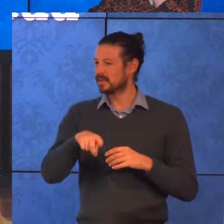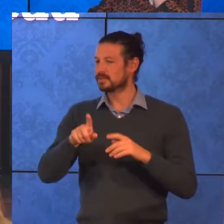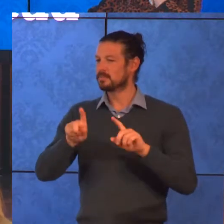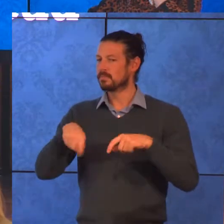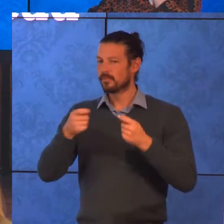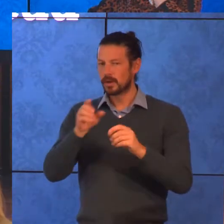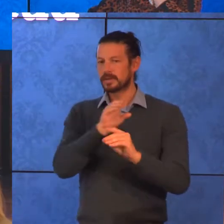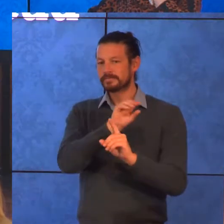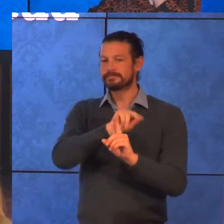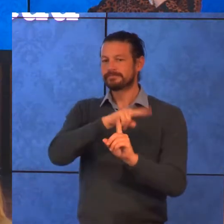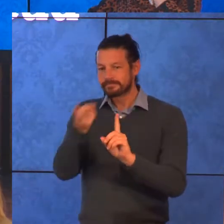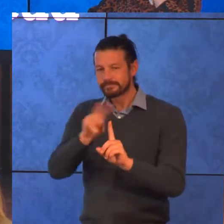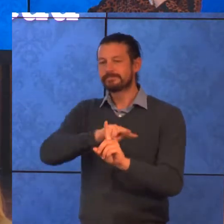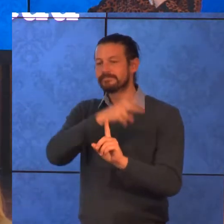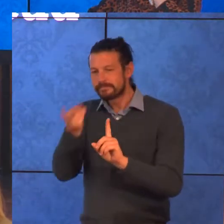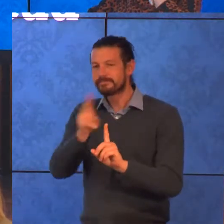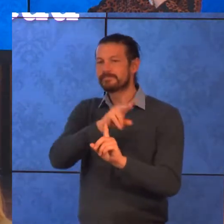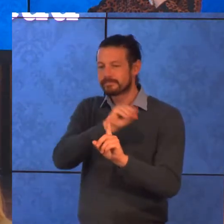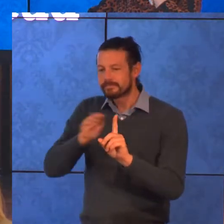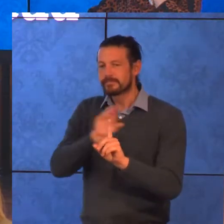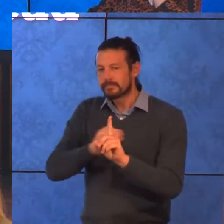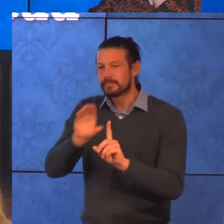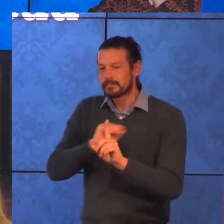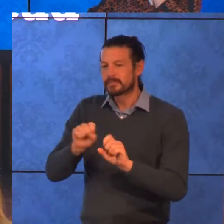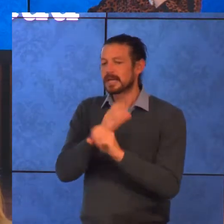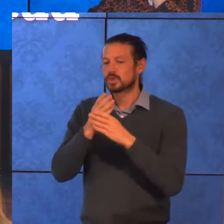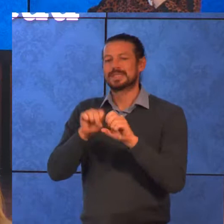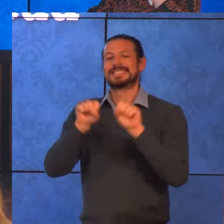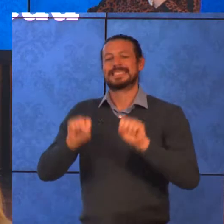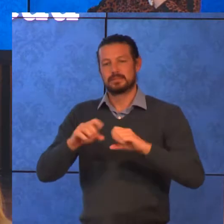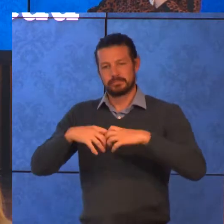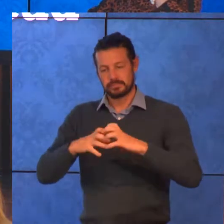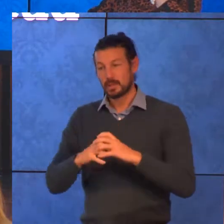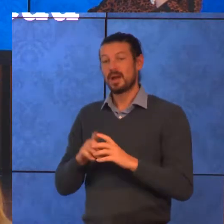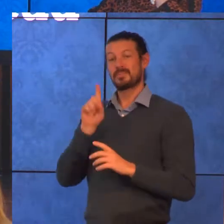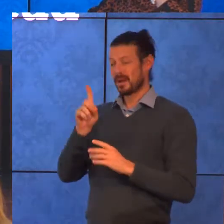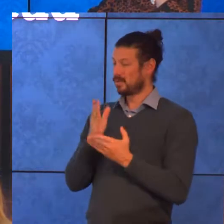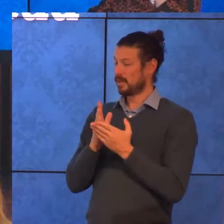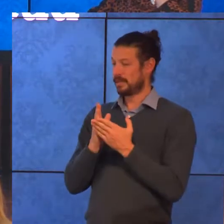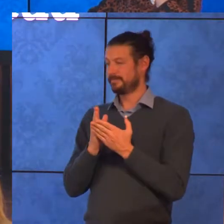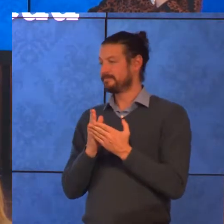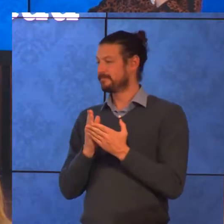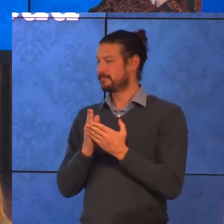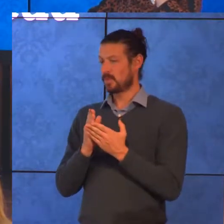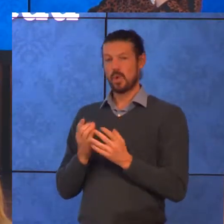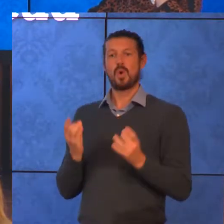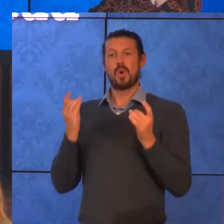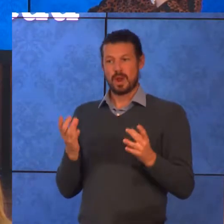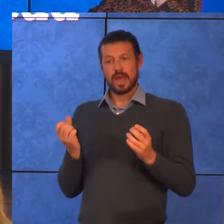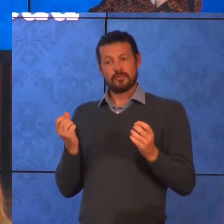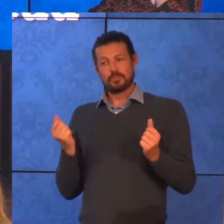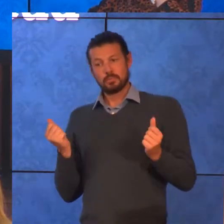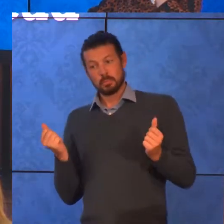registered providers in, getting all the systems working, but we have already quite strong levels of activity